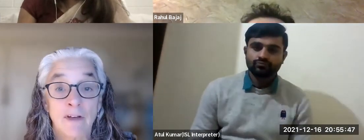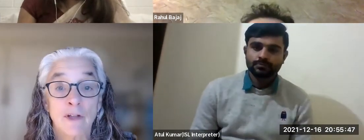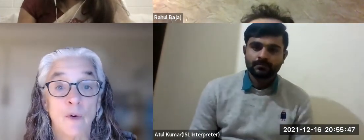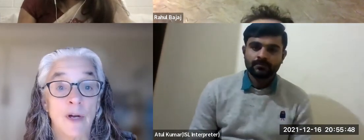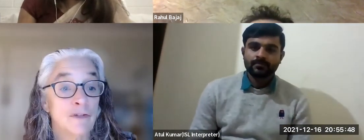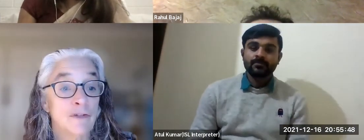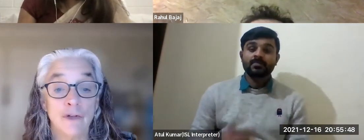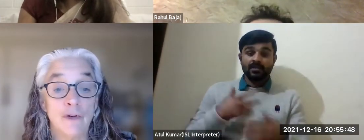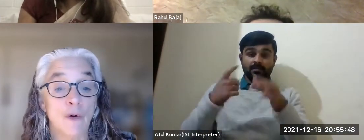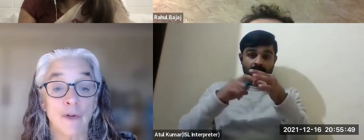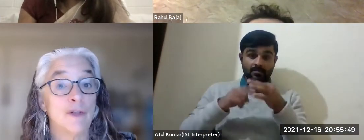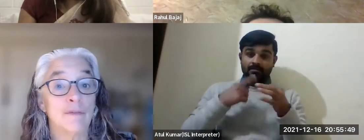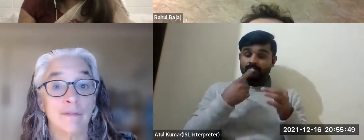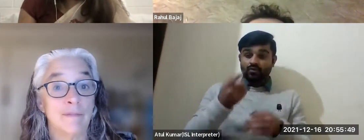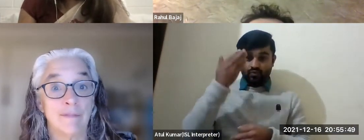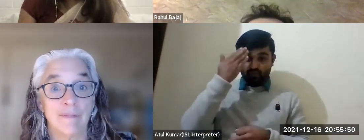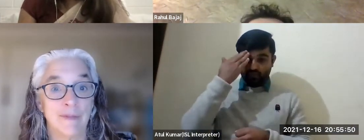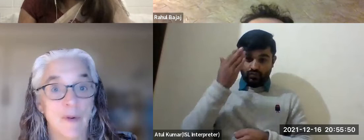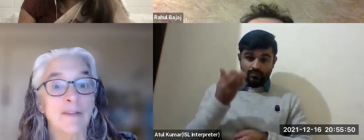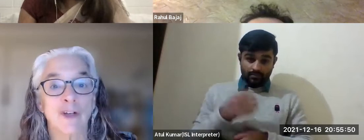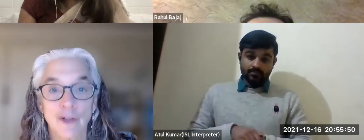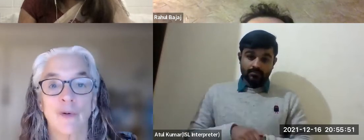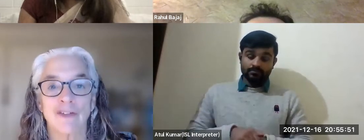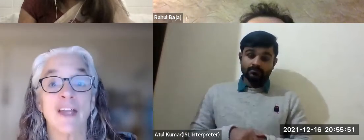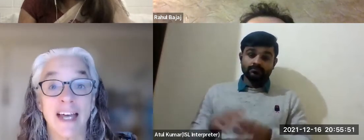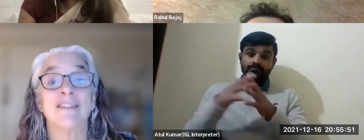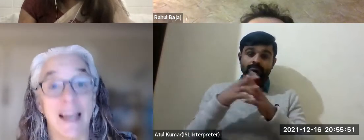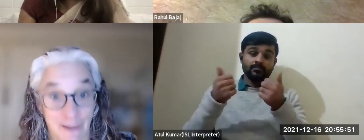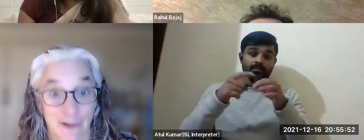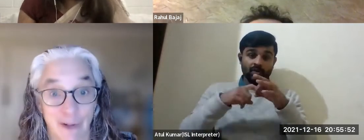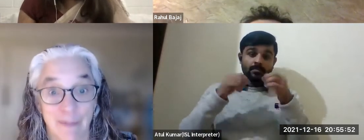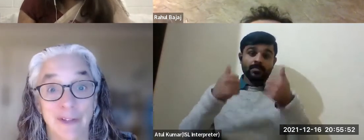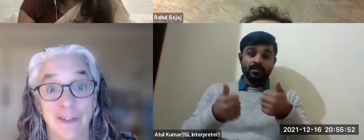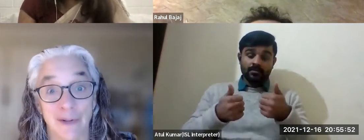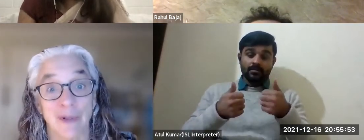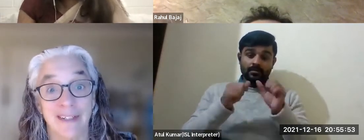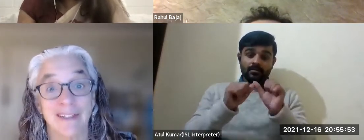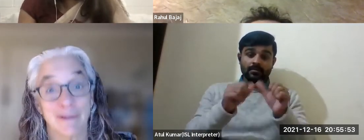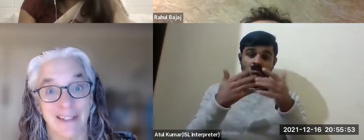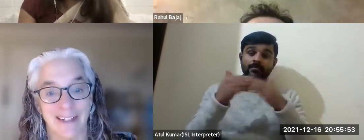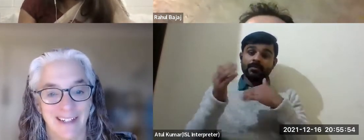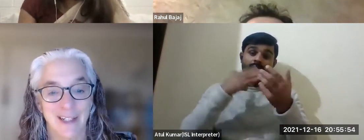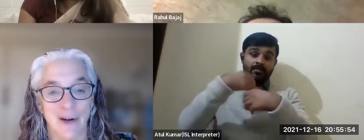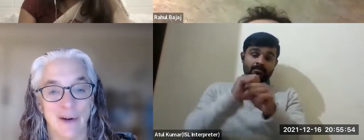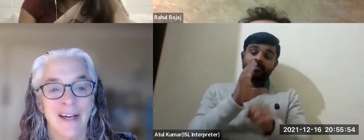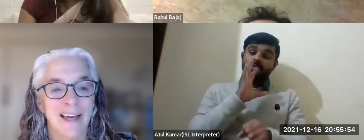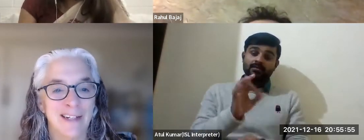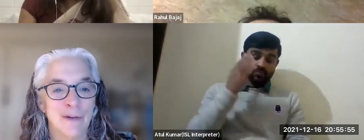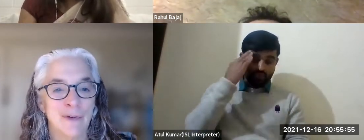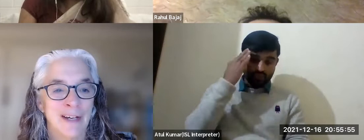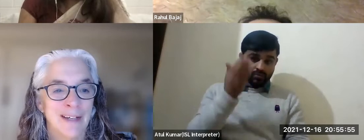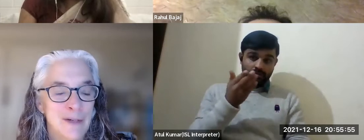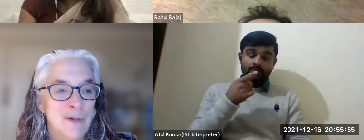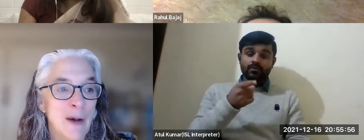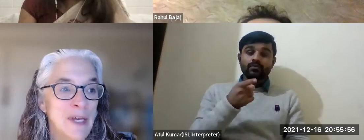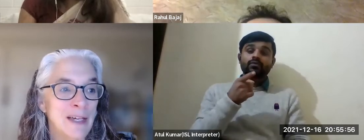By asking the question, you asked a good question that has the answer built into it, really. That